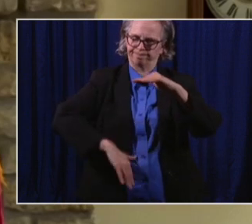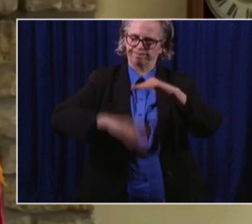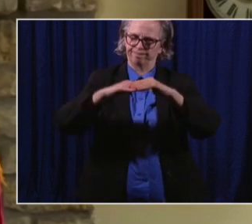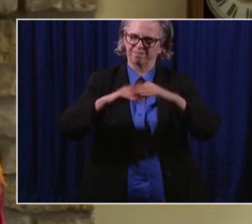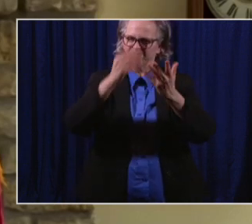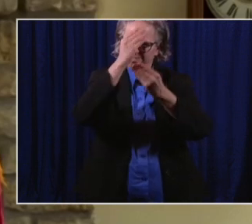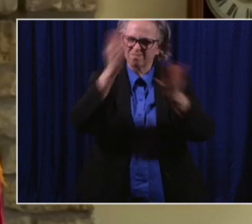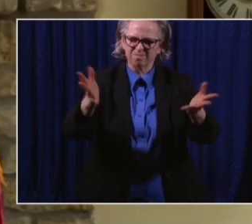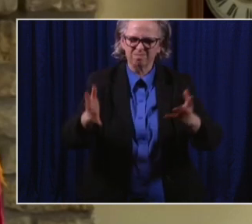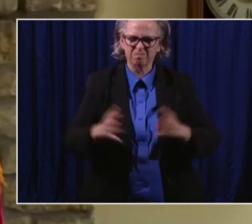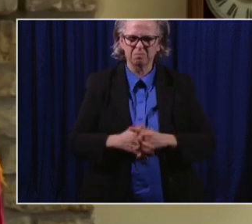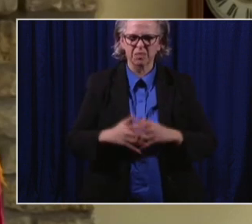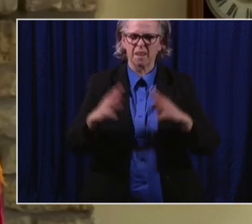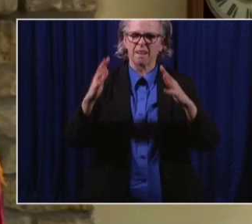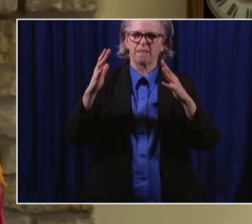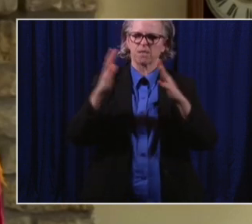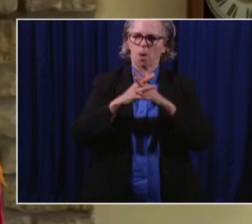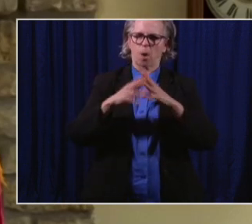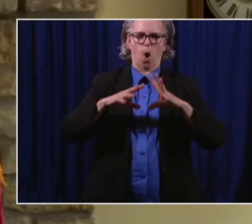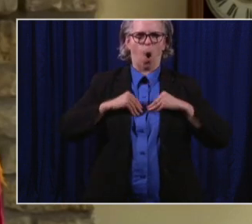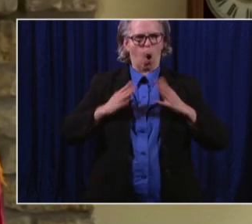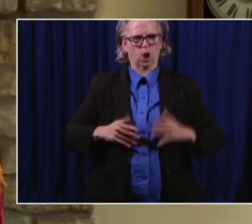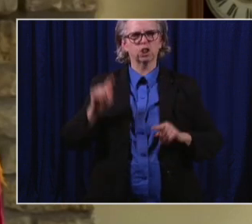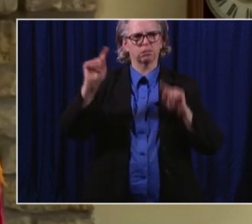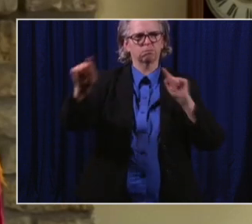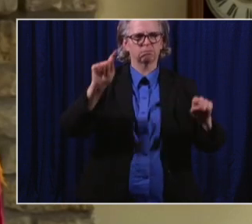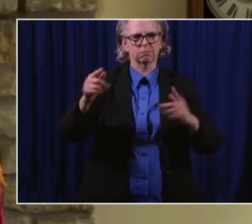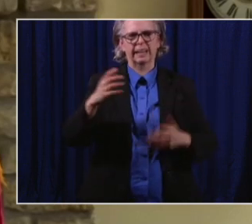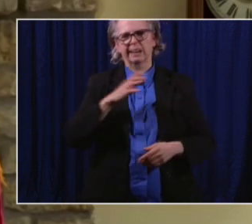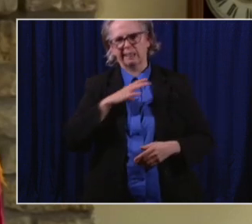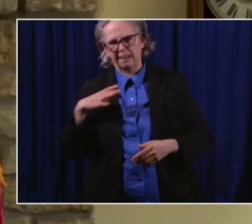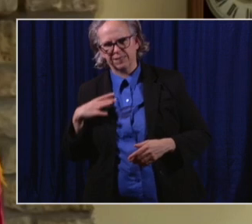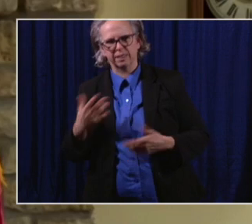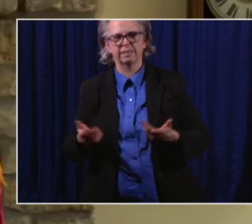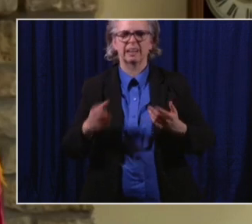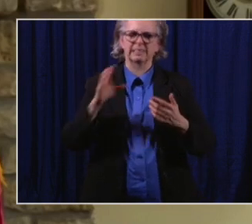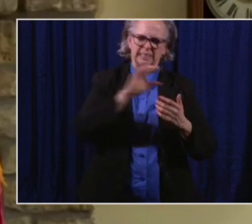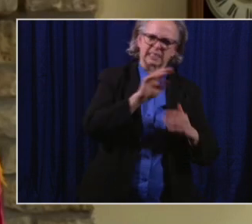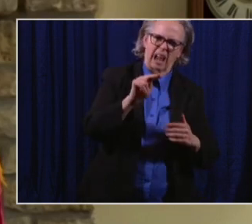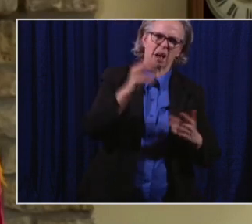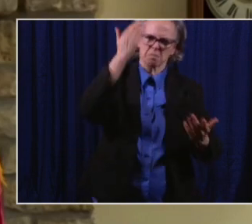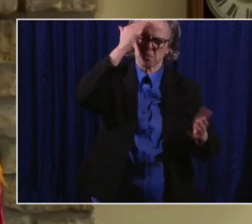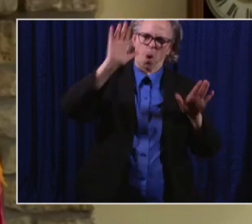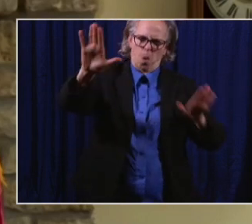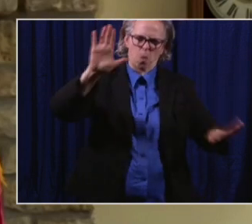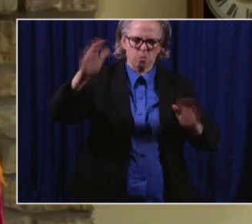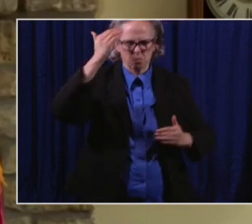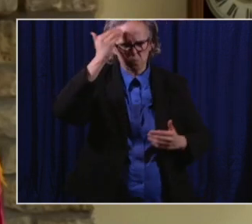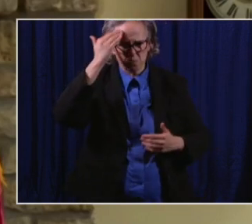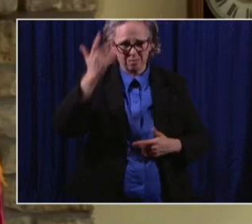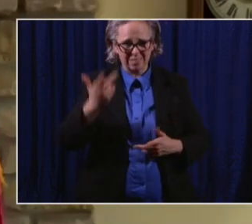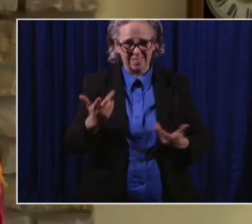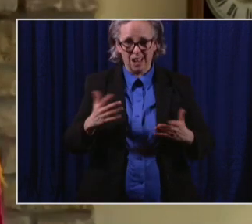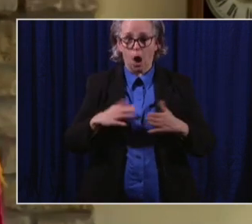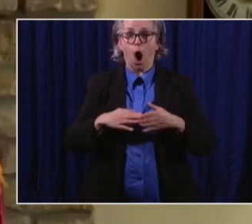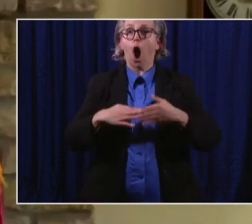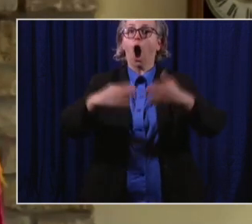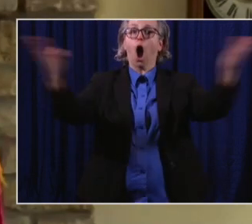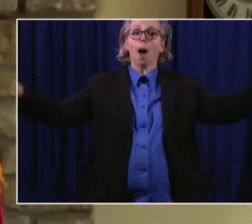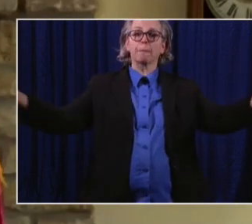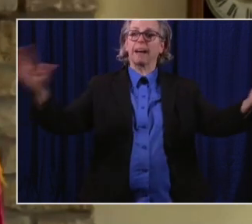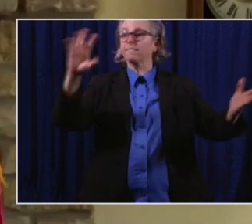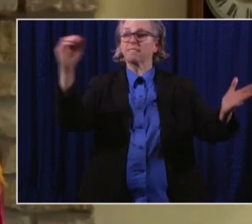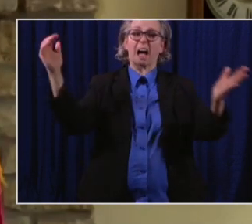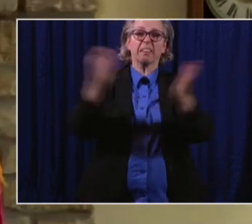is a game by game, but we don't see any reason that it couldn't continue